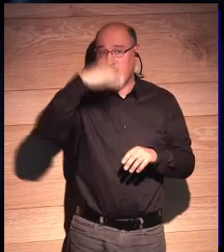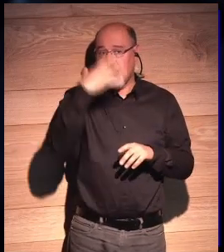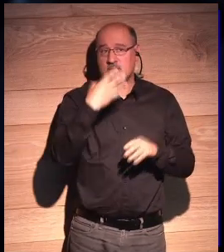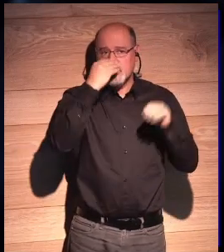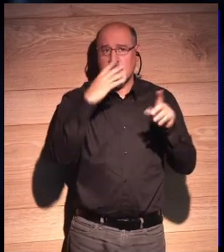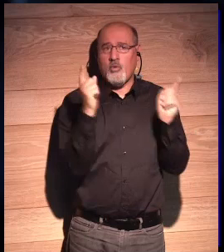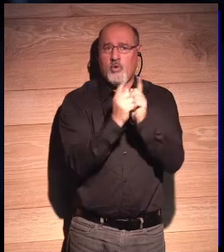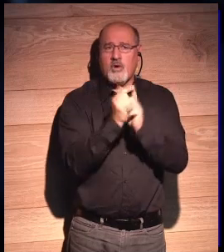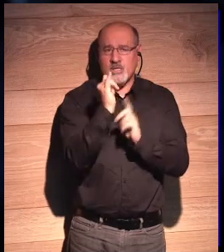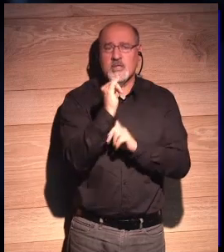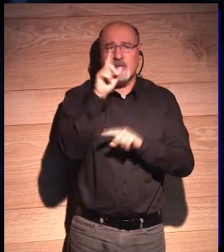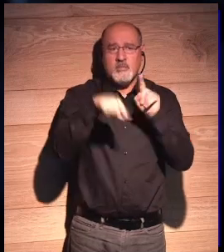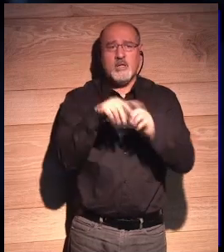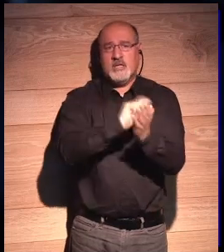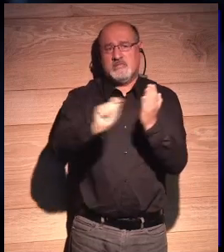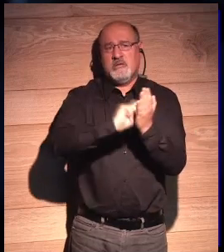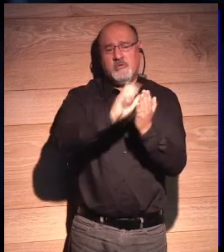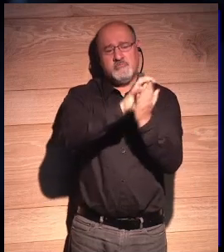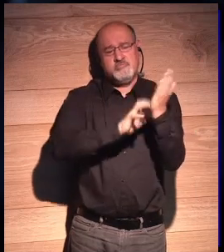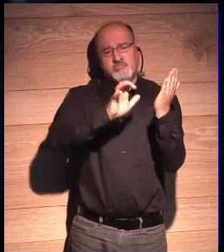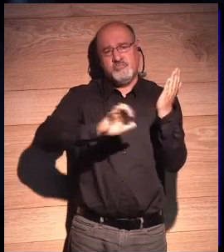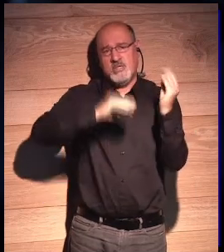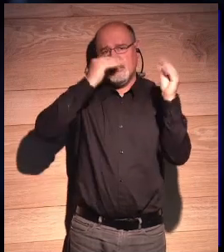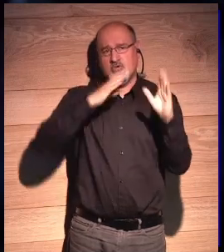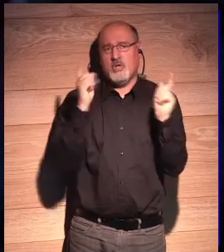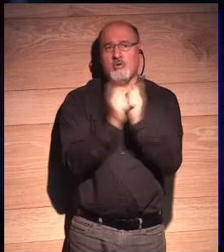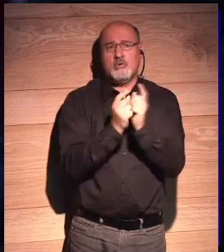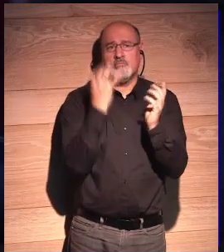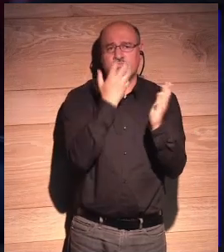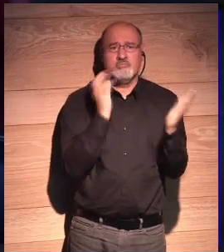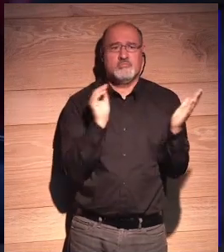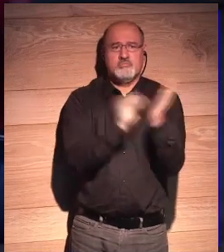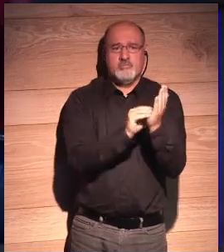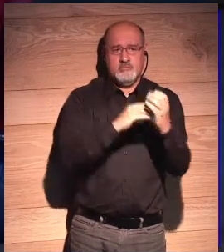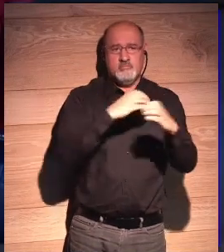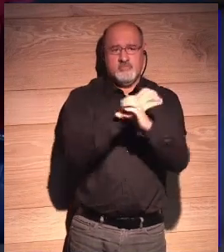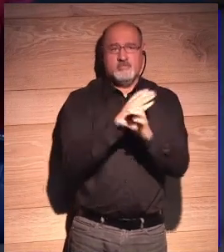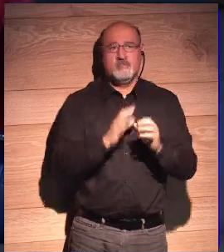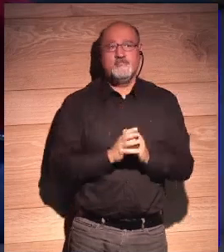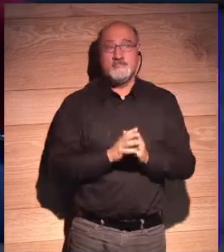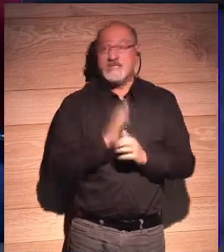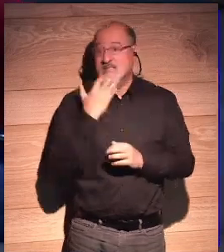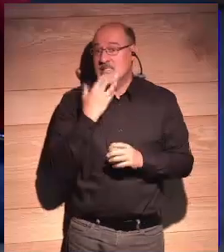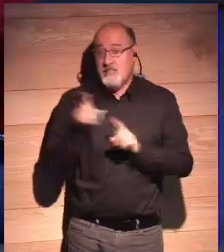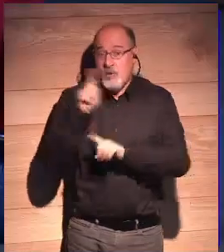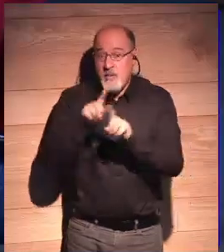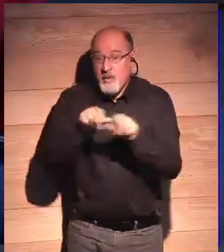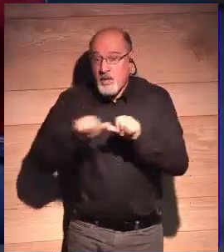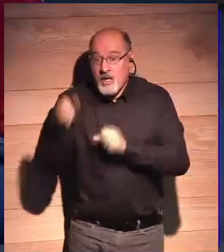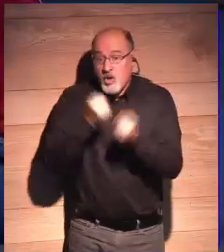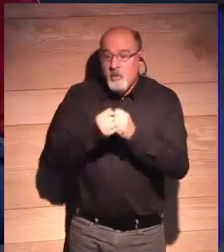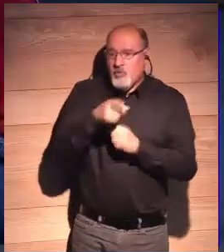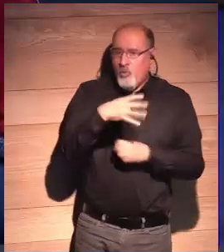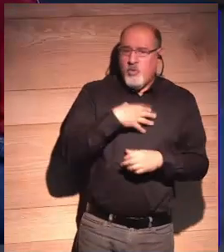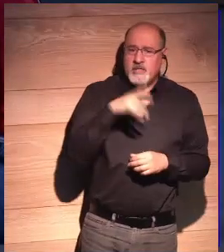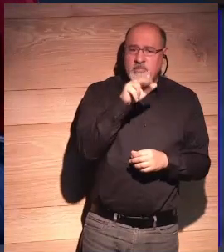doesn't feel like my interest anymore. Yeah. Y si las cosas van muy mal, and if things go really bad, we can always paint ties